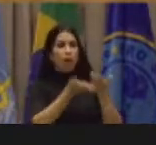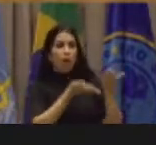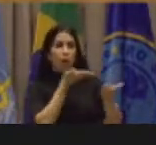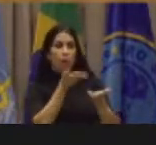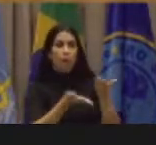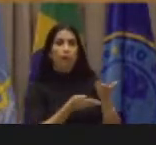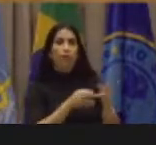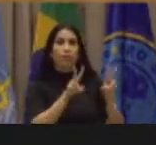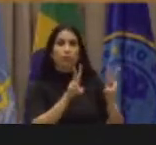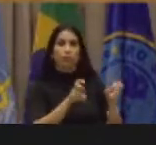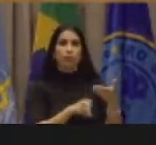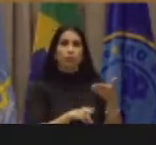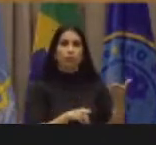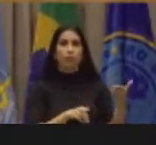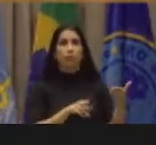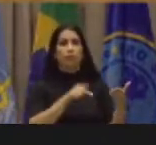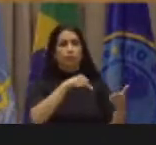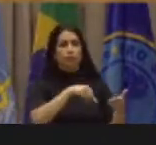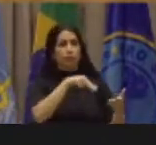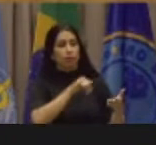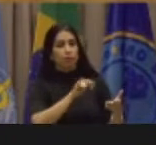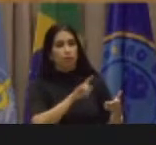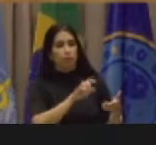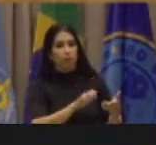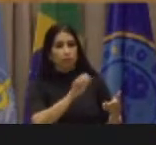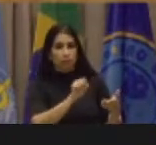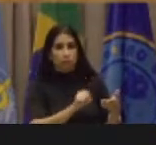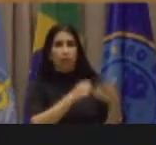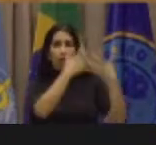ward that they were normally